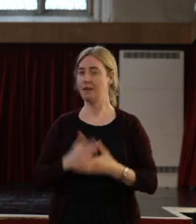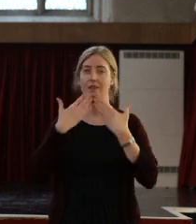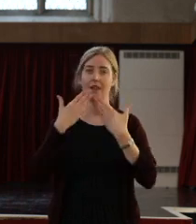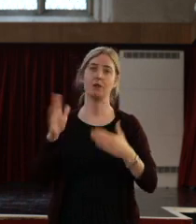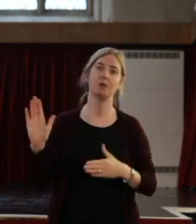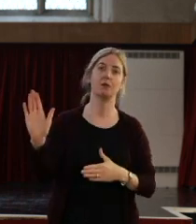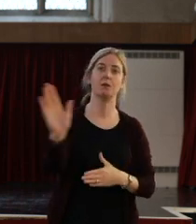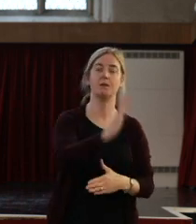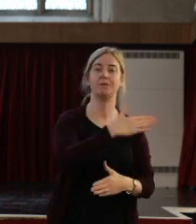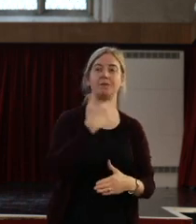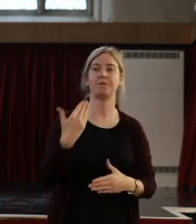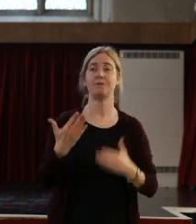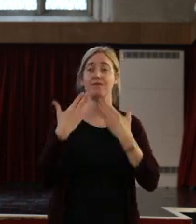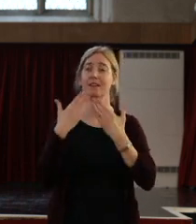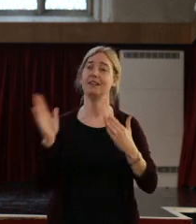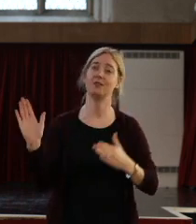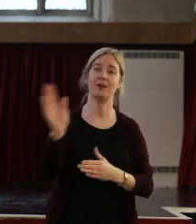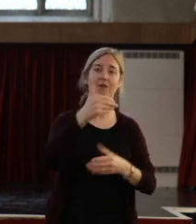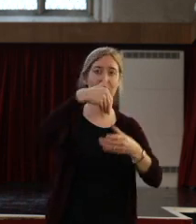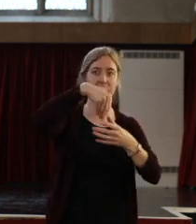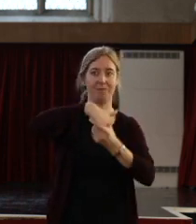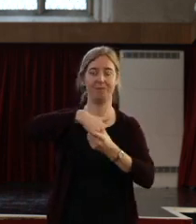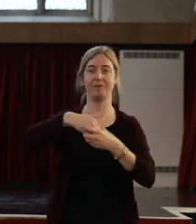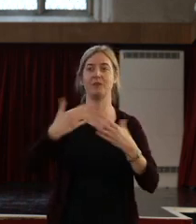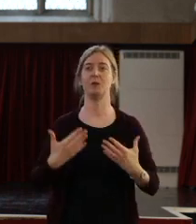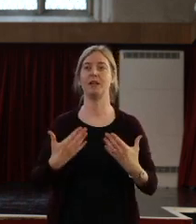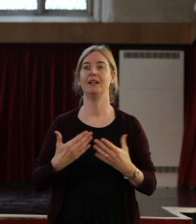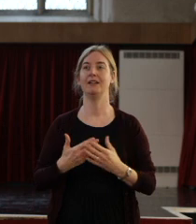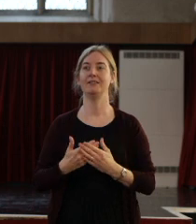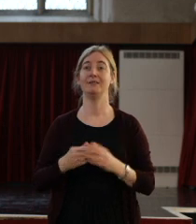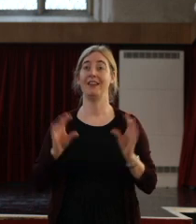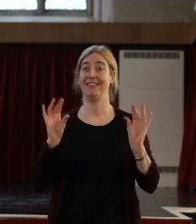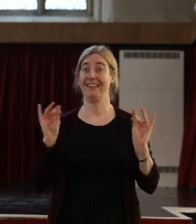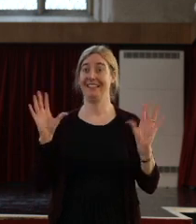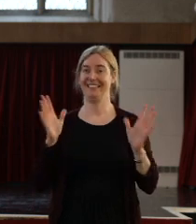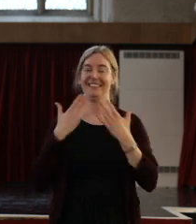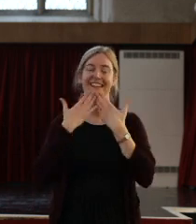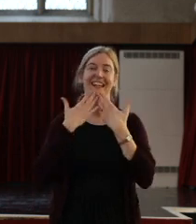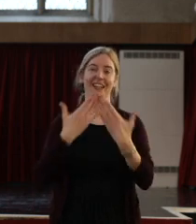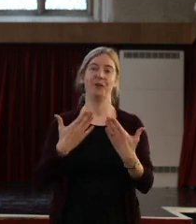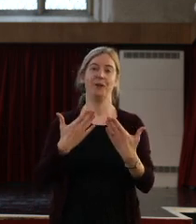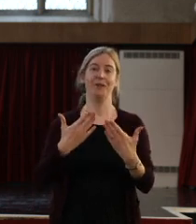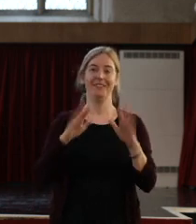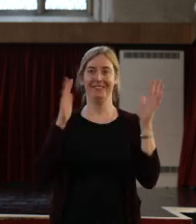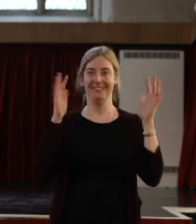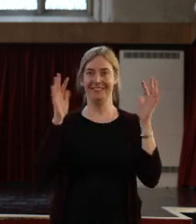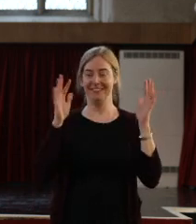all of you, and thank you to everyone who's here today. And that is me done. Thank you very much.